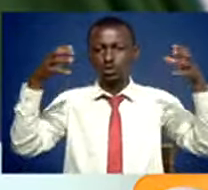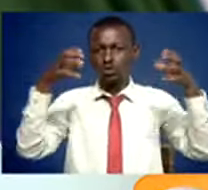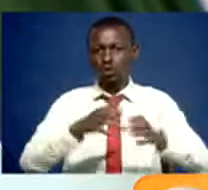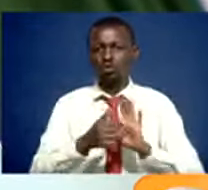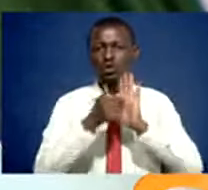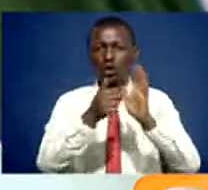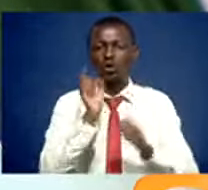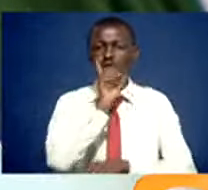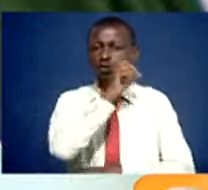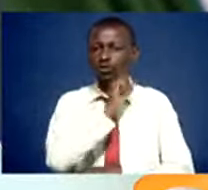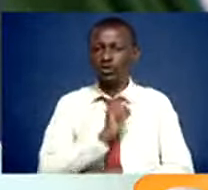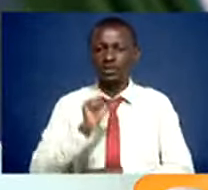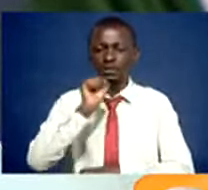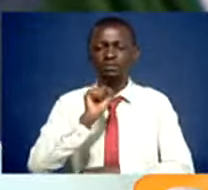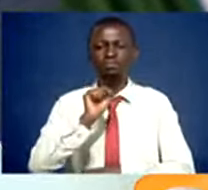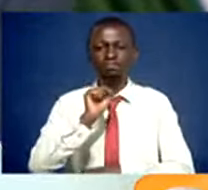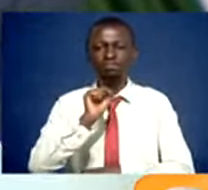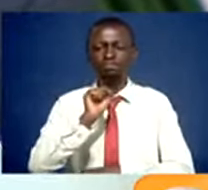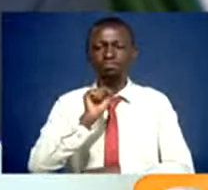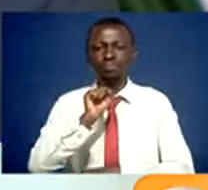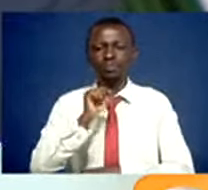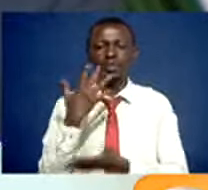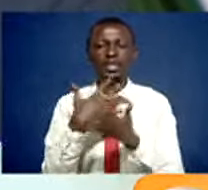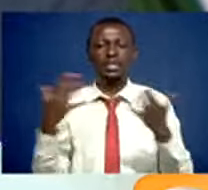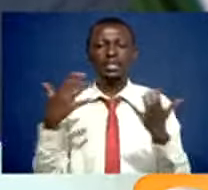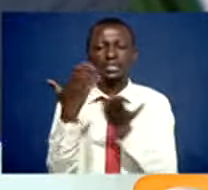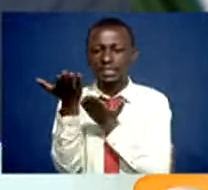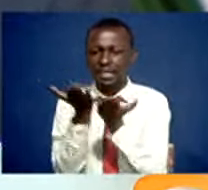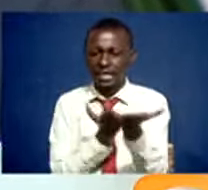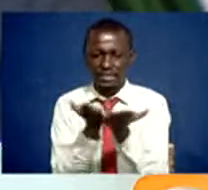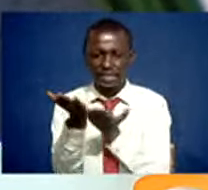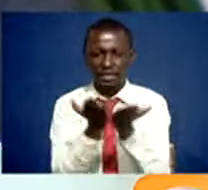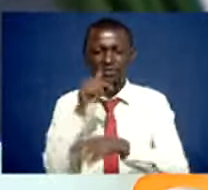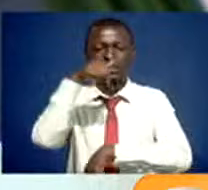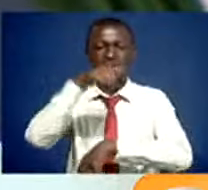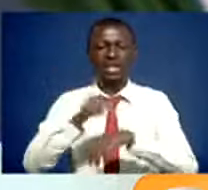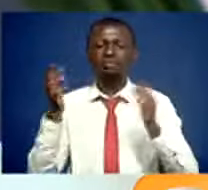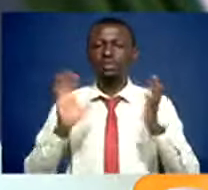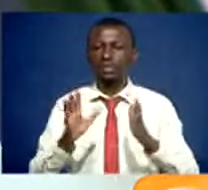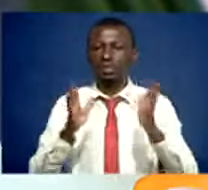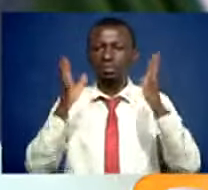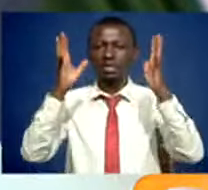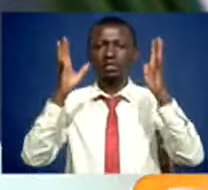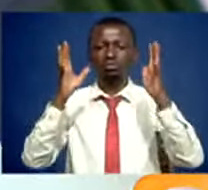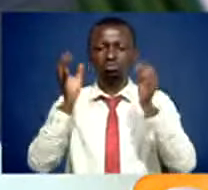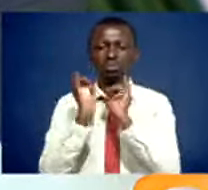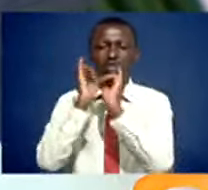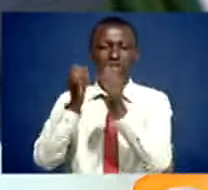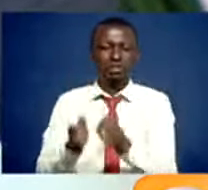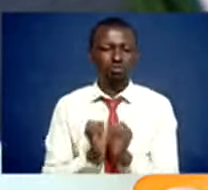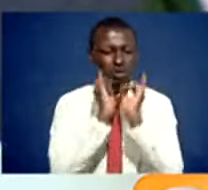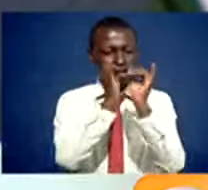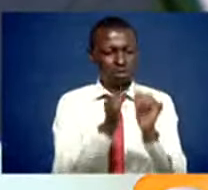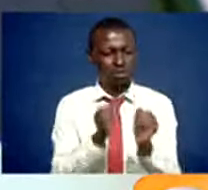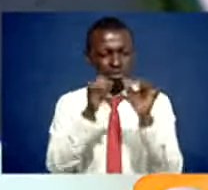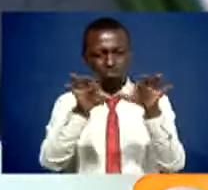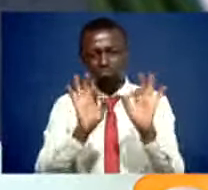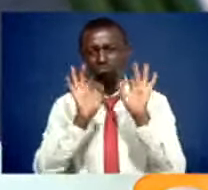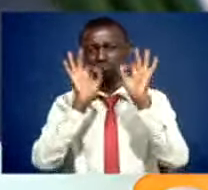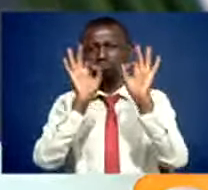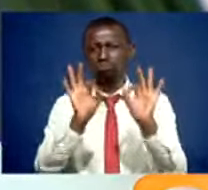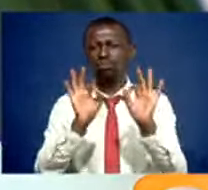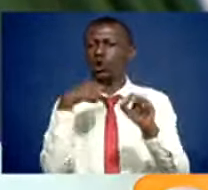exhibited their goods and services in the run-up to this celebration include outstanding individuals, input